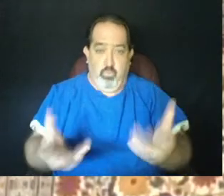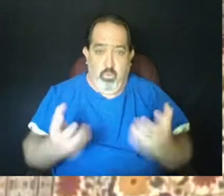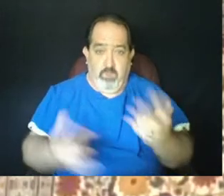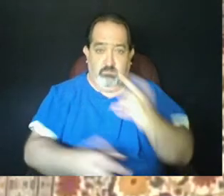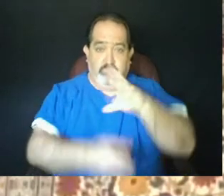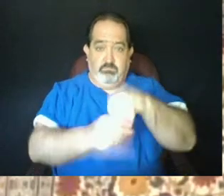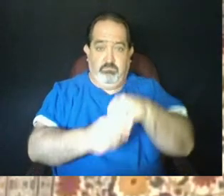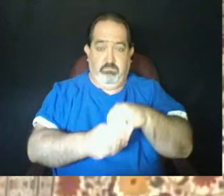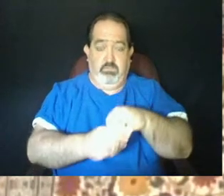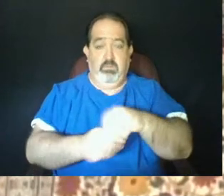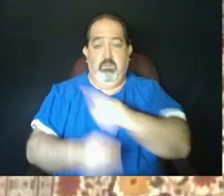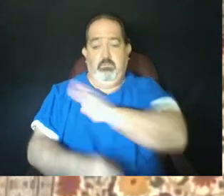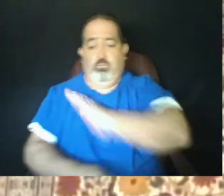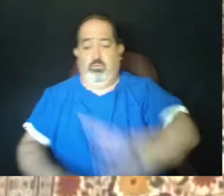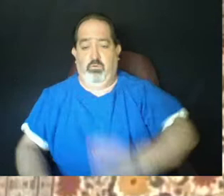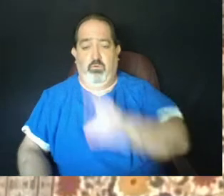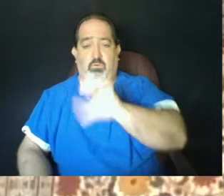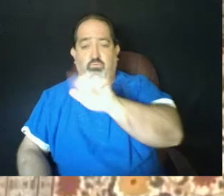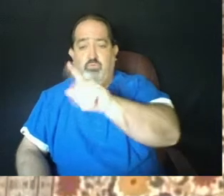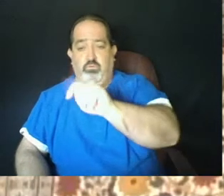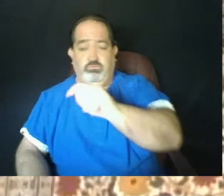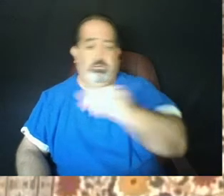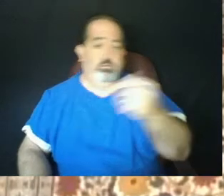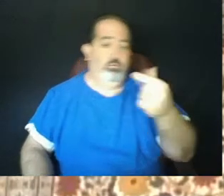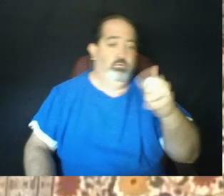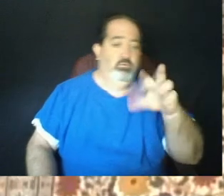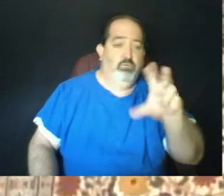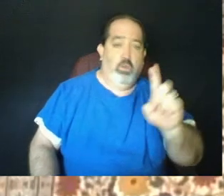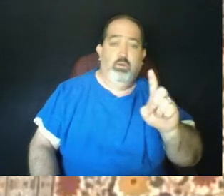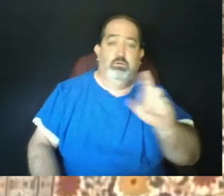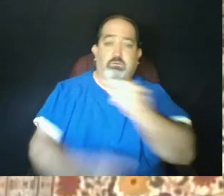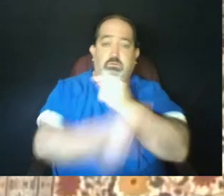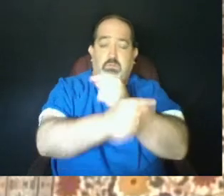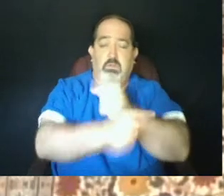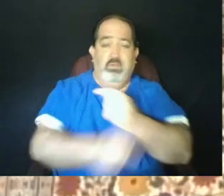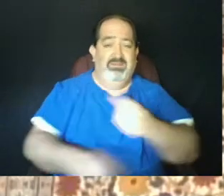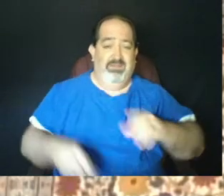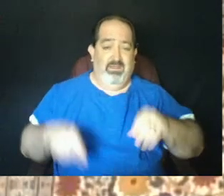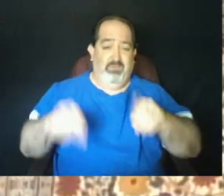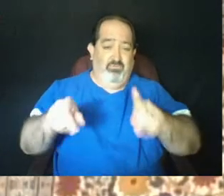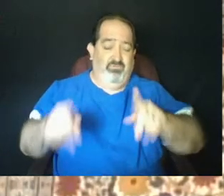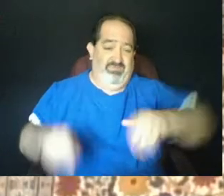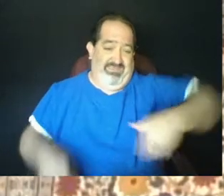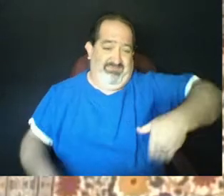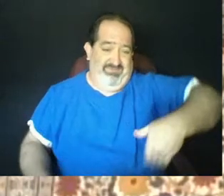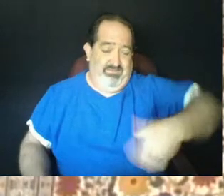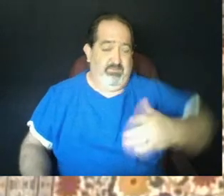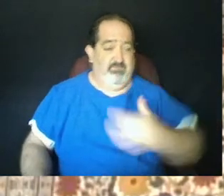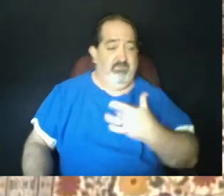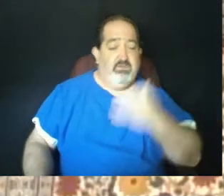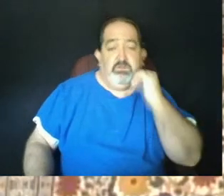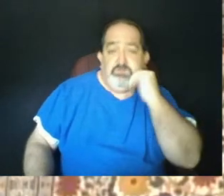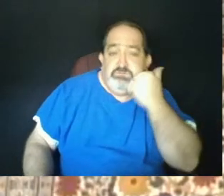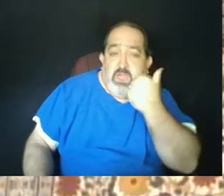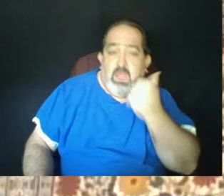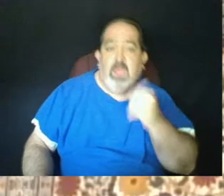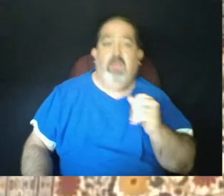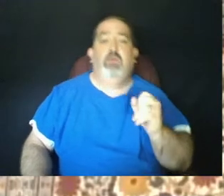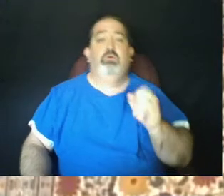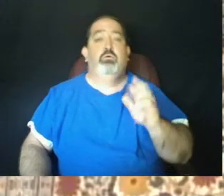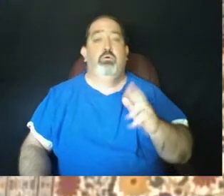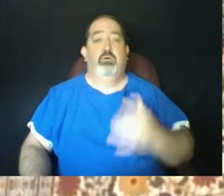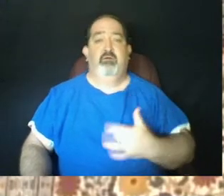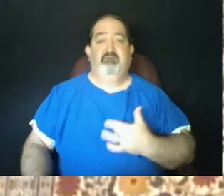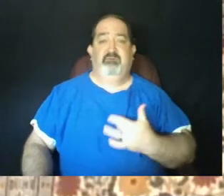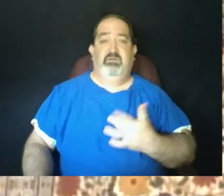be on the baronial court or guard, and you have not had the opportunity, either because you felt shy or because you felt